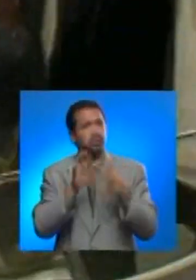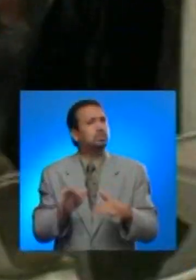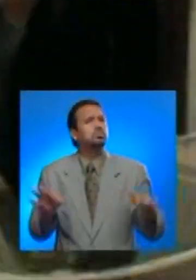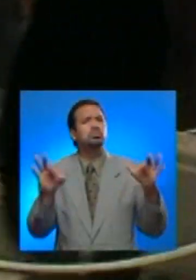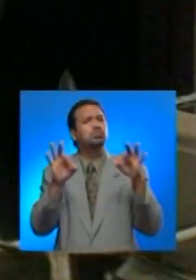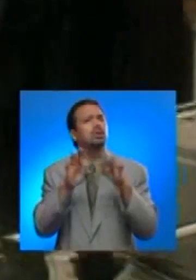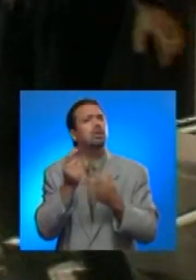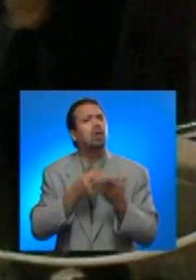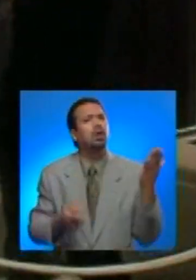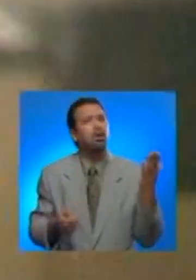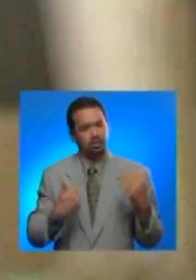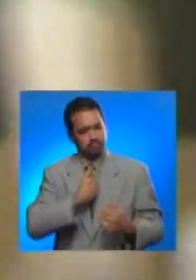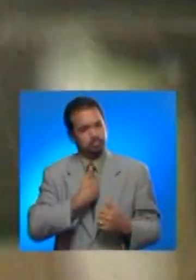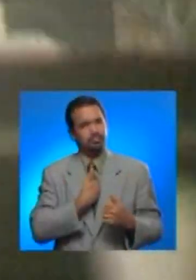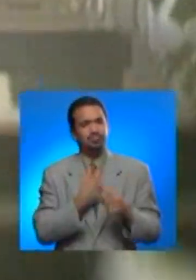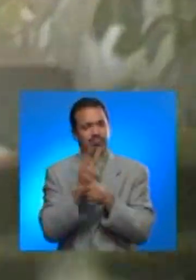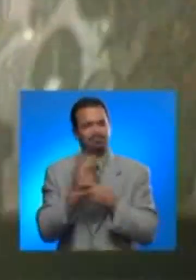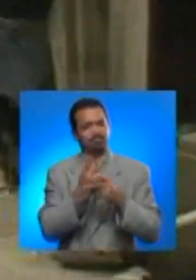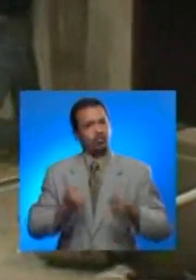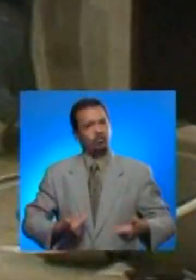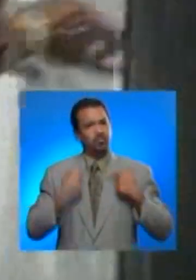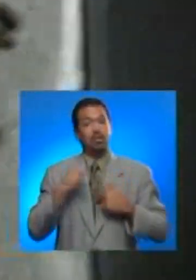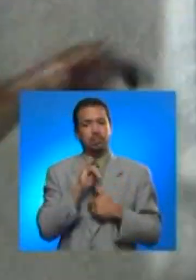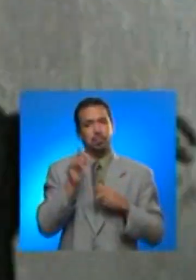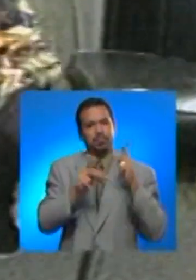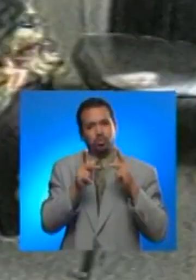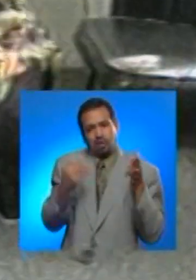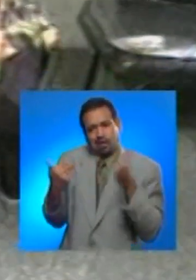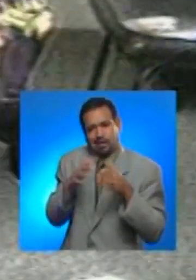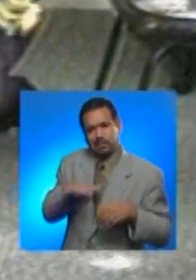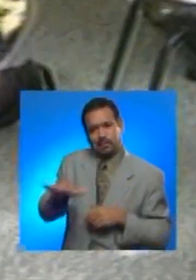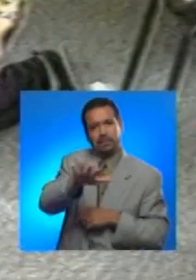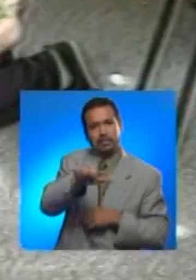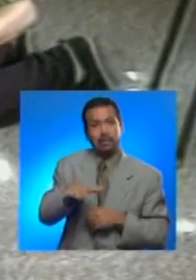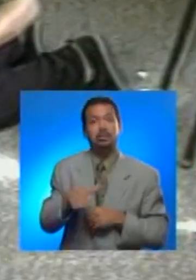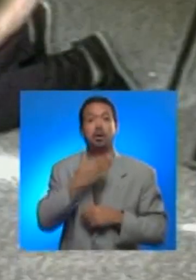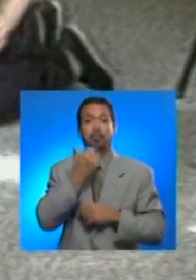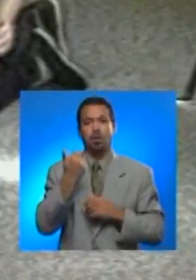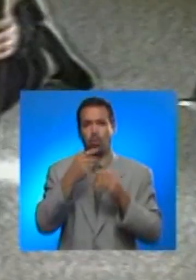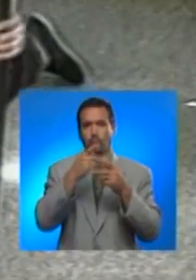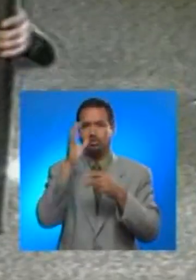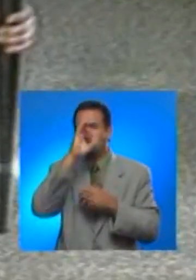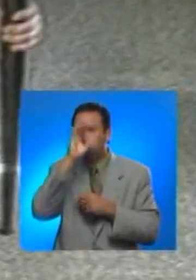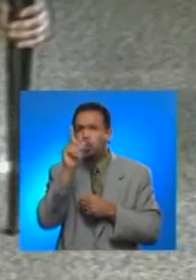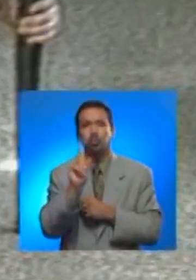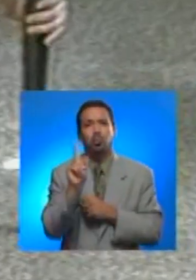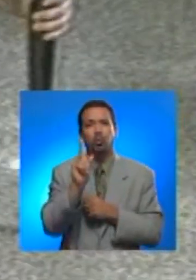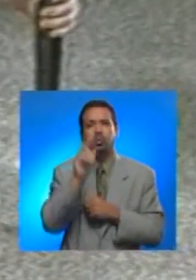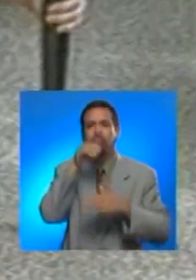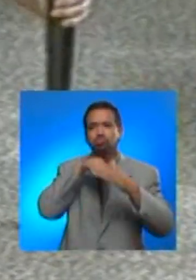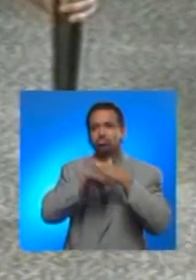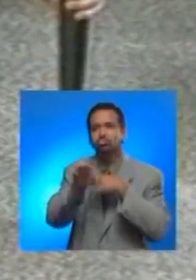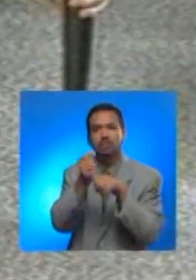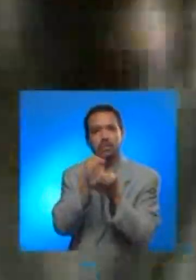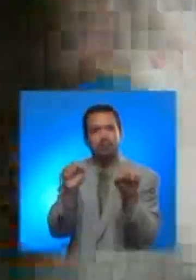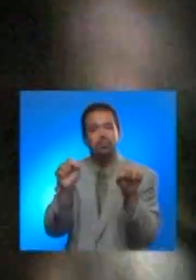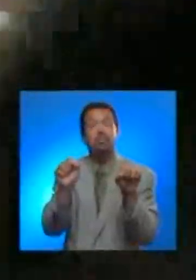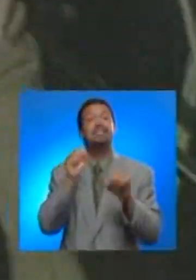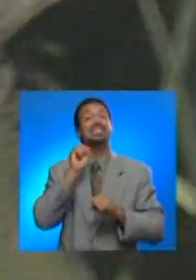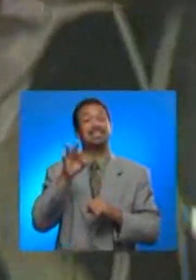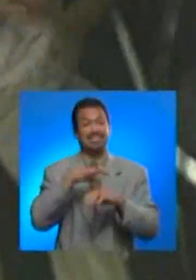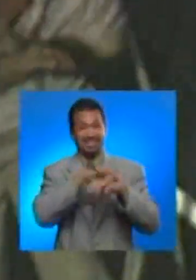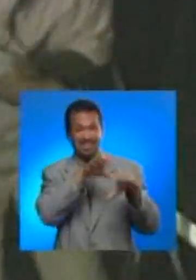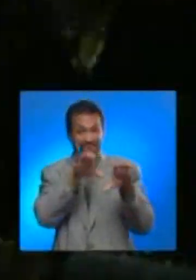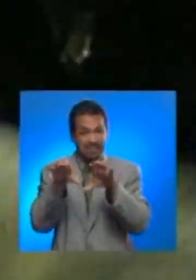thing is to protect your life and the people around you. Seek the best place to protect yourself. If